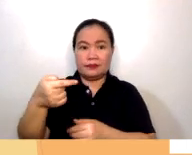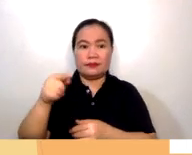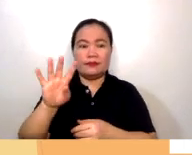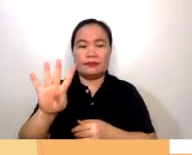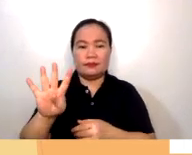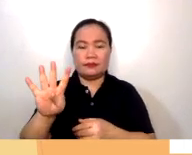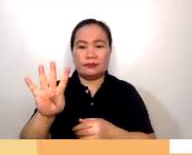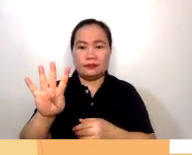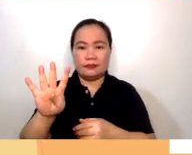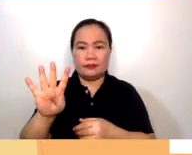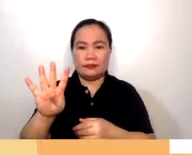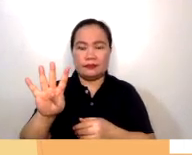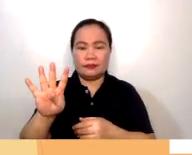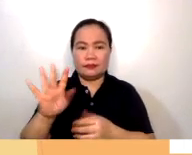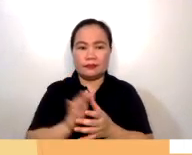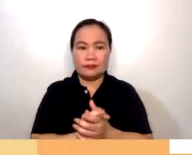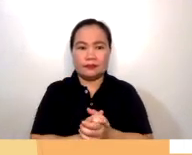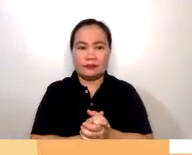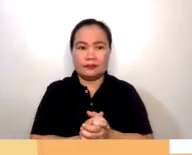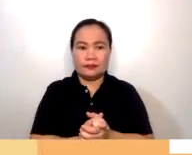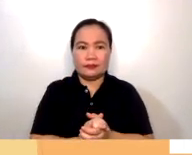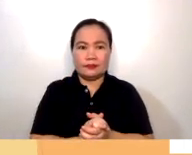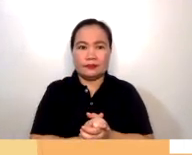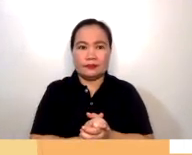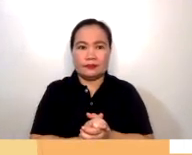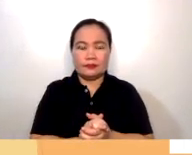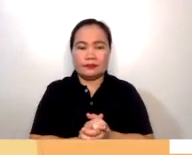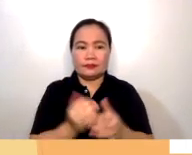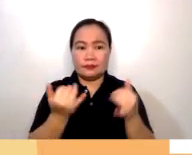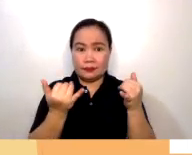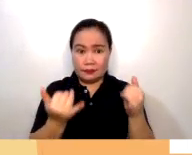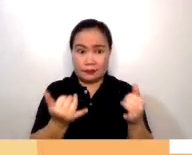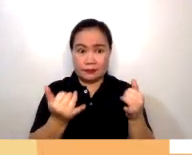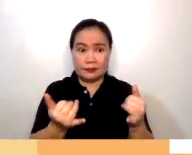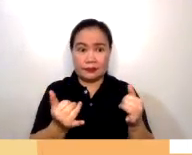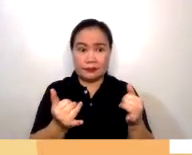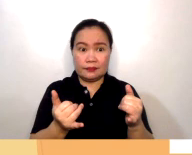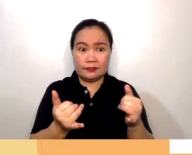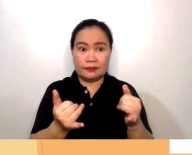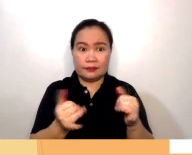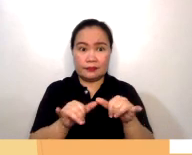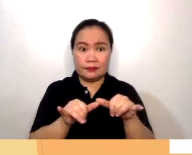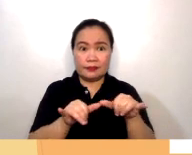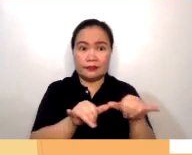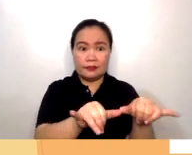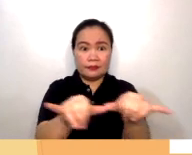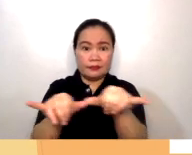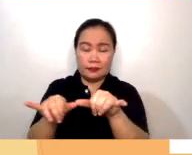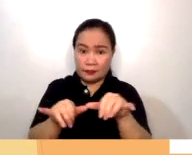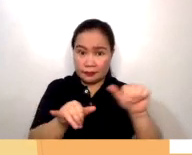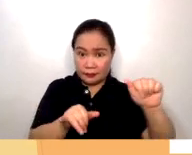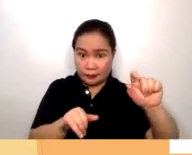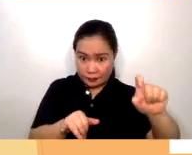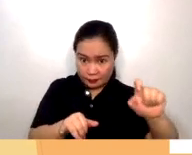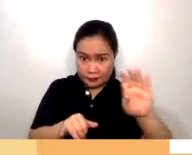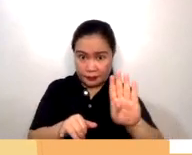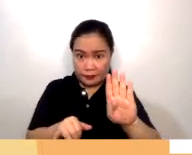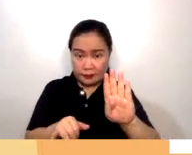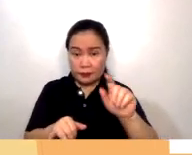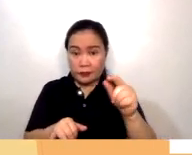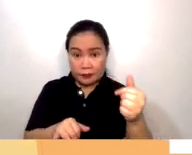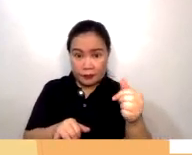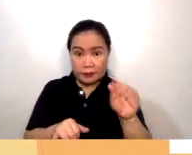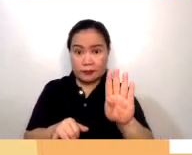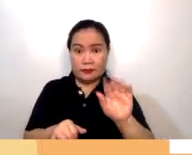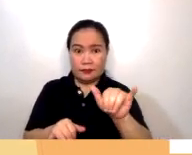to negative 4. So, our standard form now is 3x plus